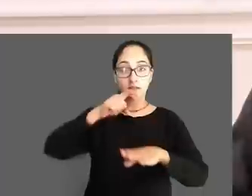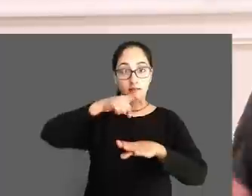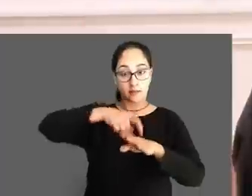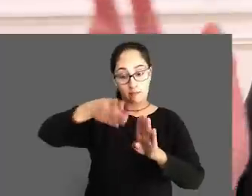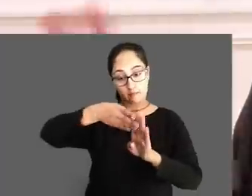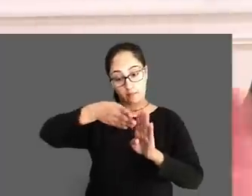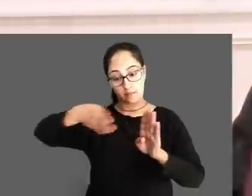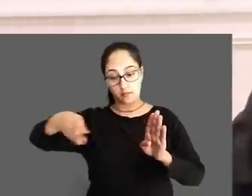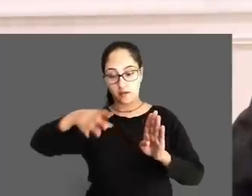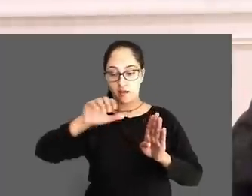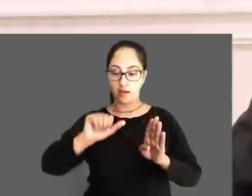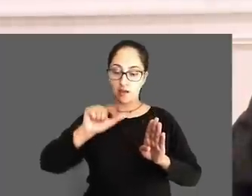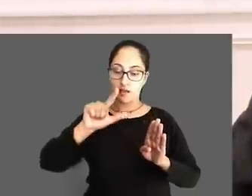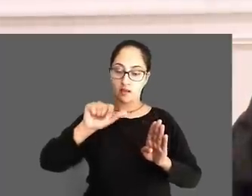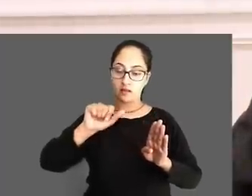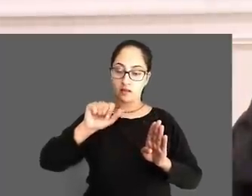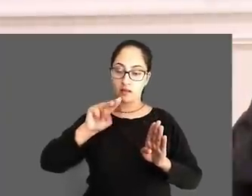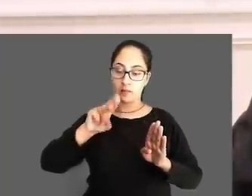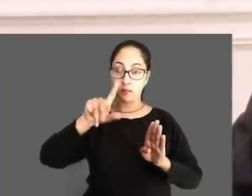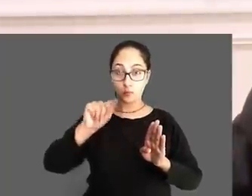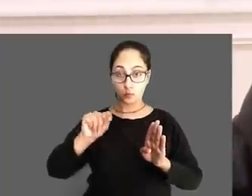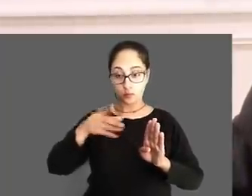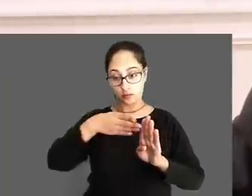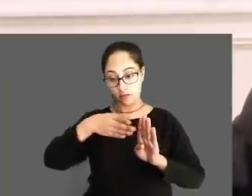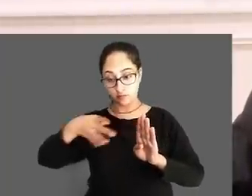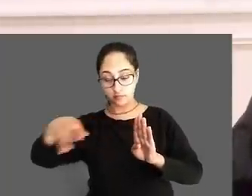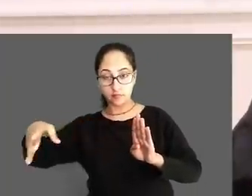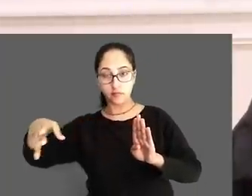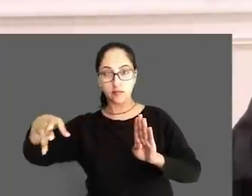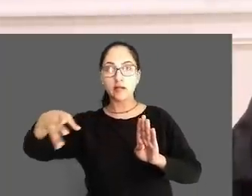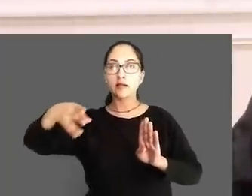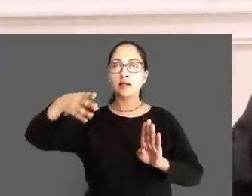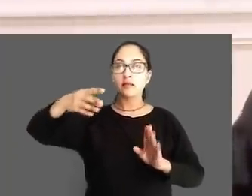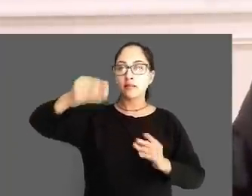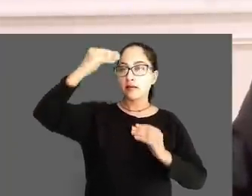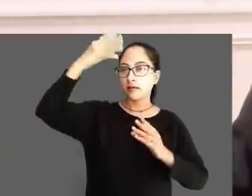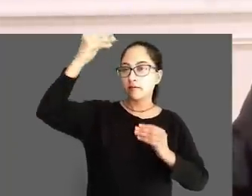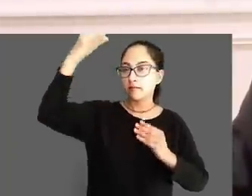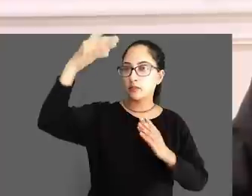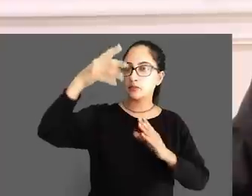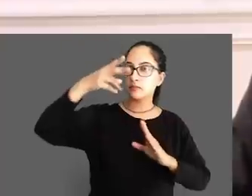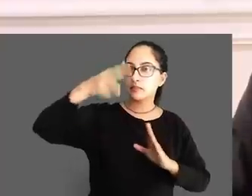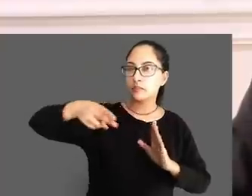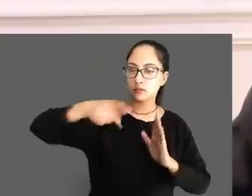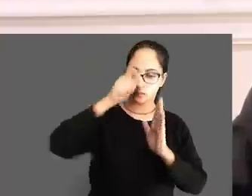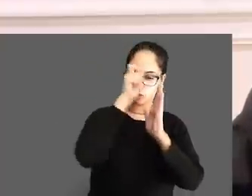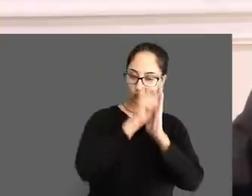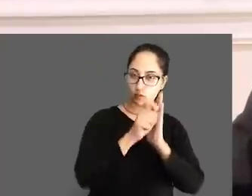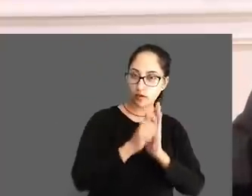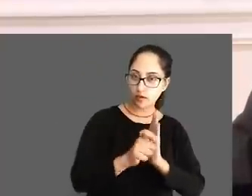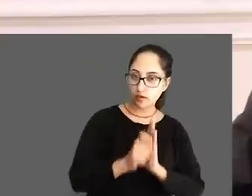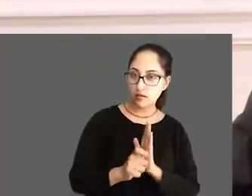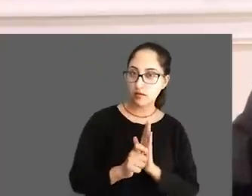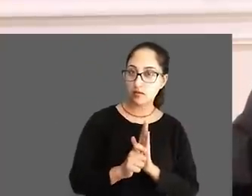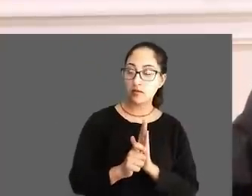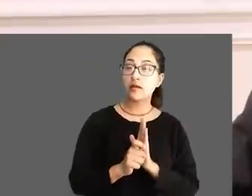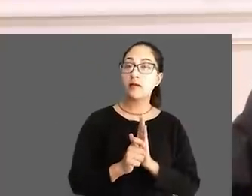home to observatories that would welcome scholars from different faiths and